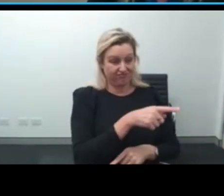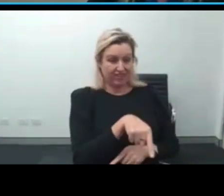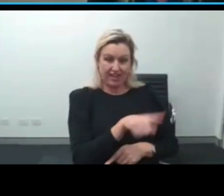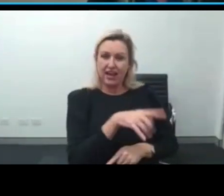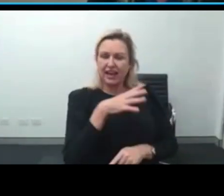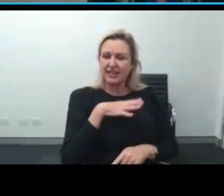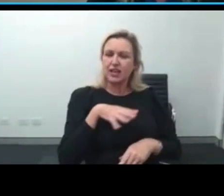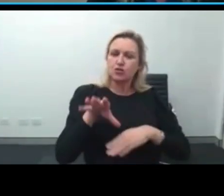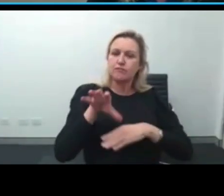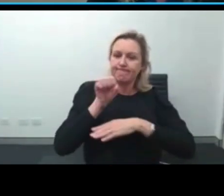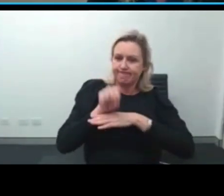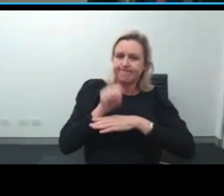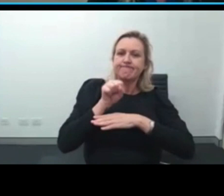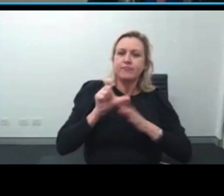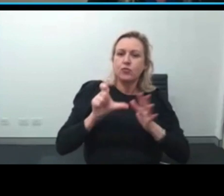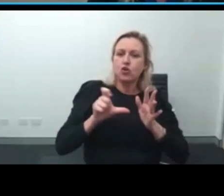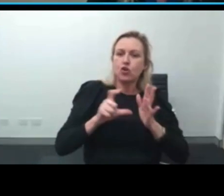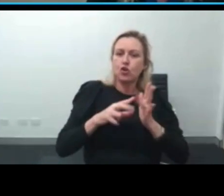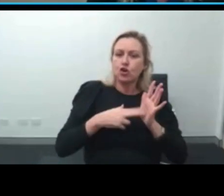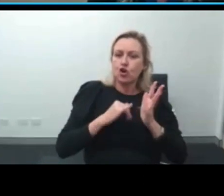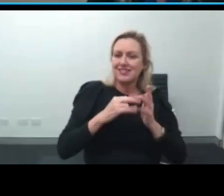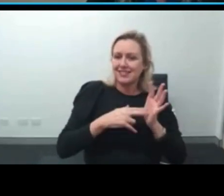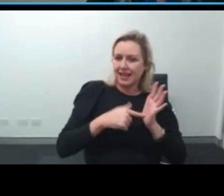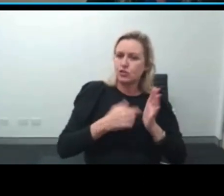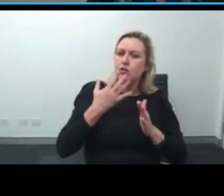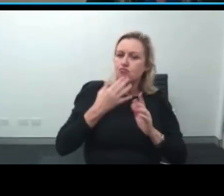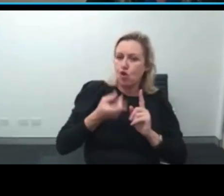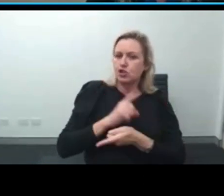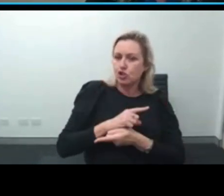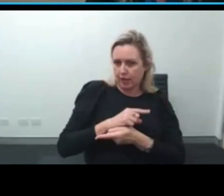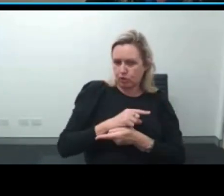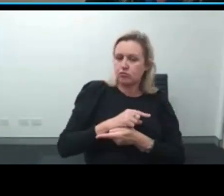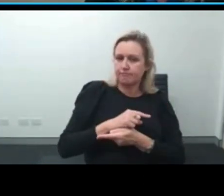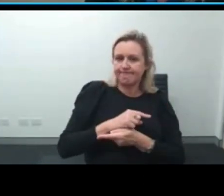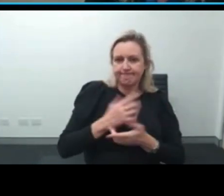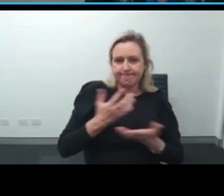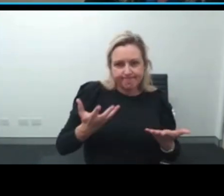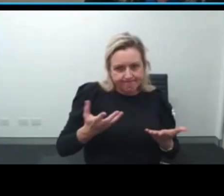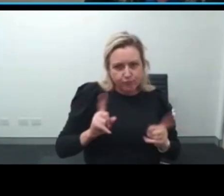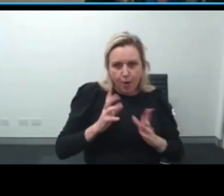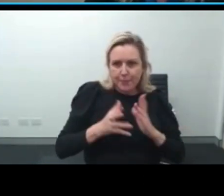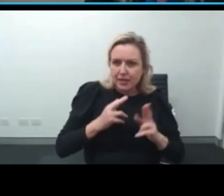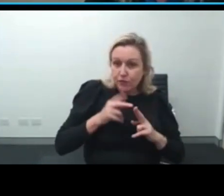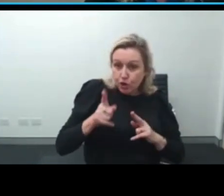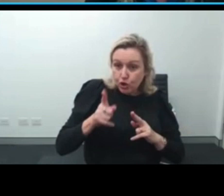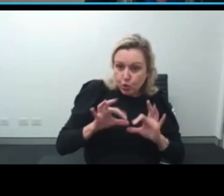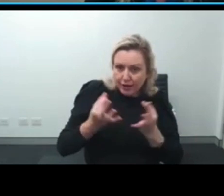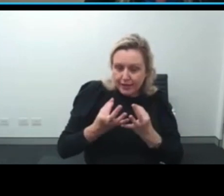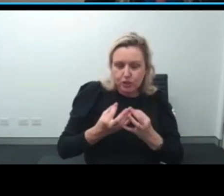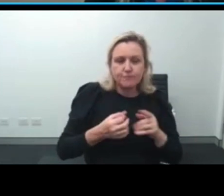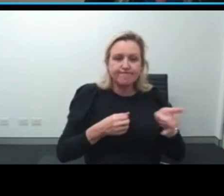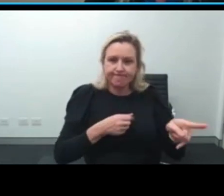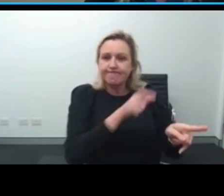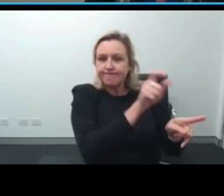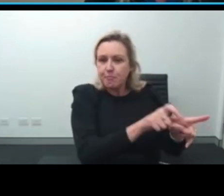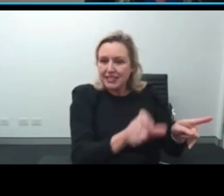to the price changes for them to be operational. And so what does that mean for you? Care recipients should